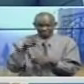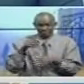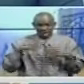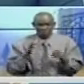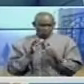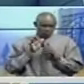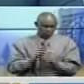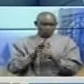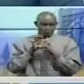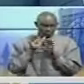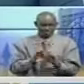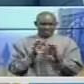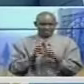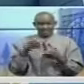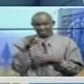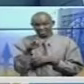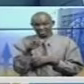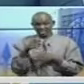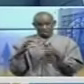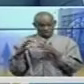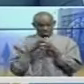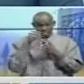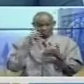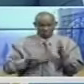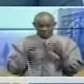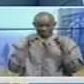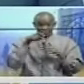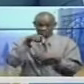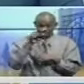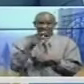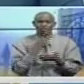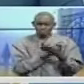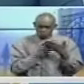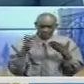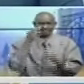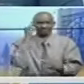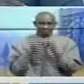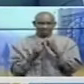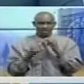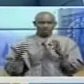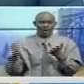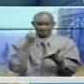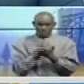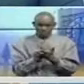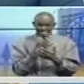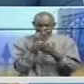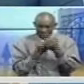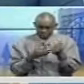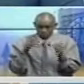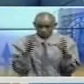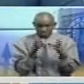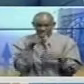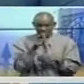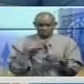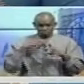pressure on the Jubilee government, the coalition has given President Uhuru Kenyatta a two-week ultimatum to appoint a tribunal to investigate